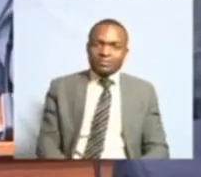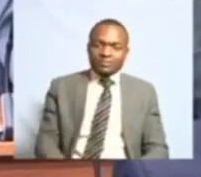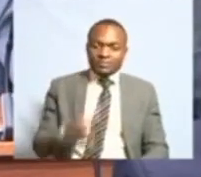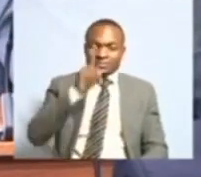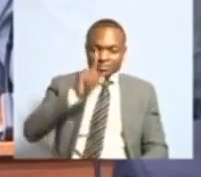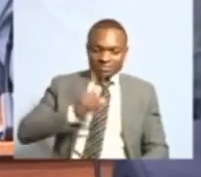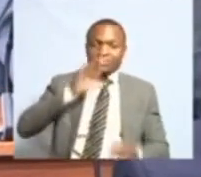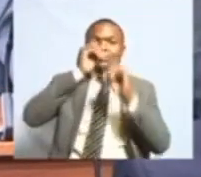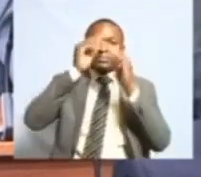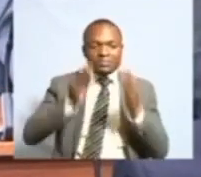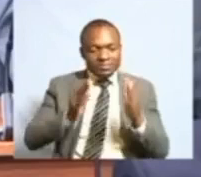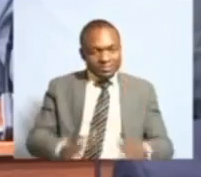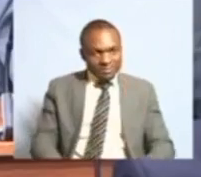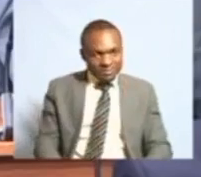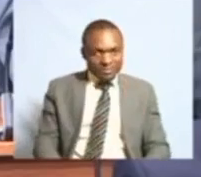Madam Speaker,